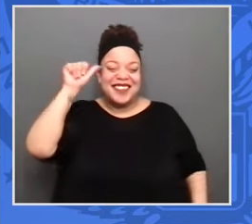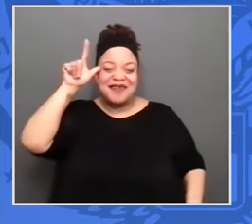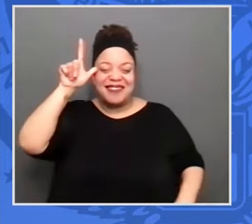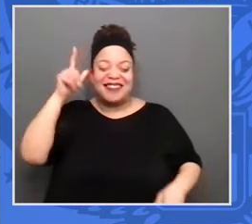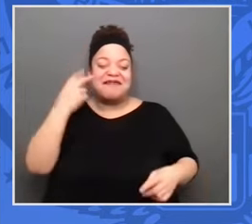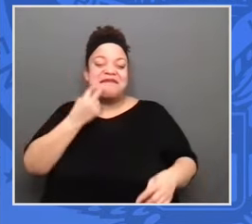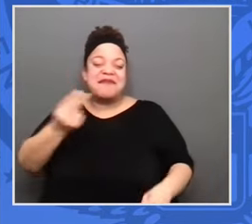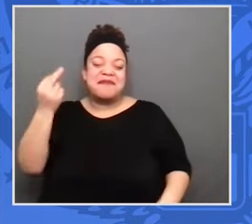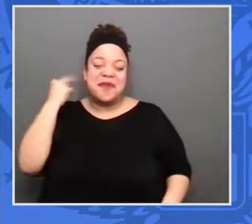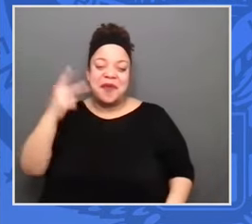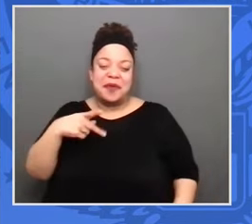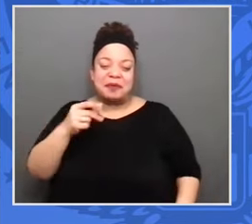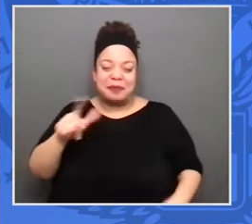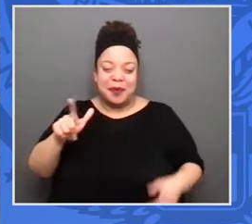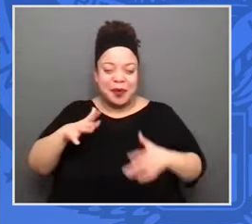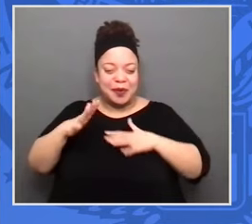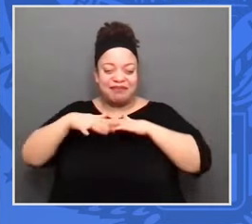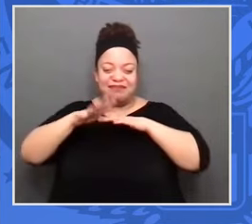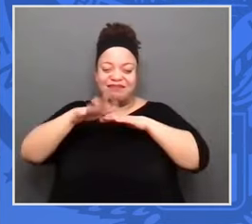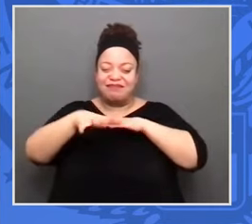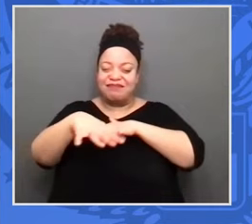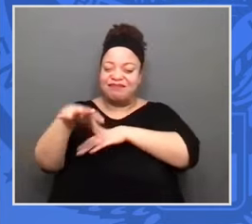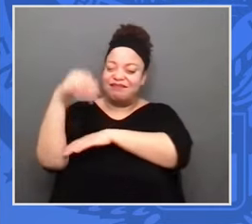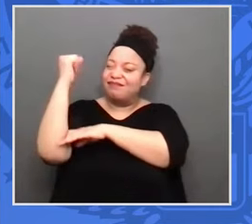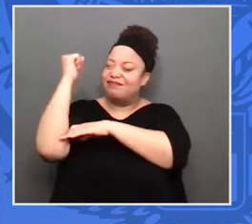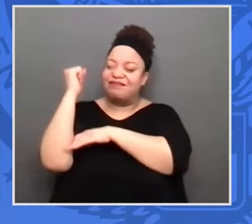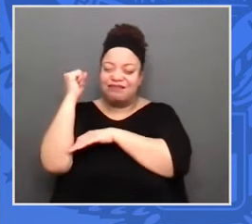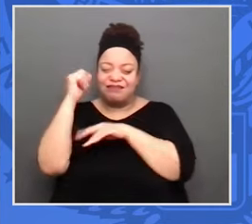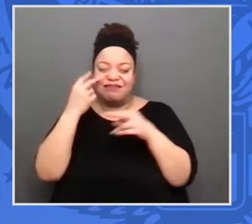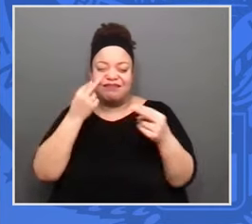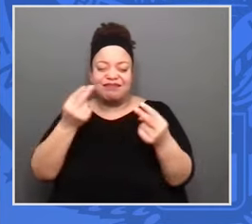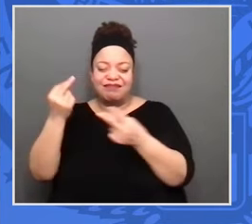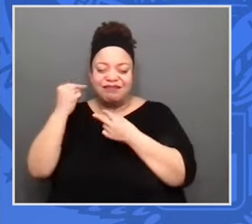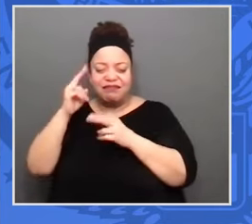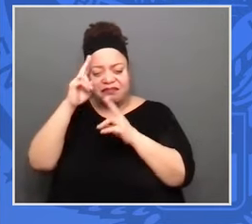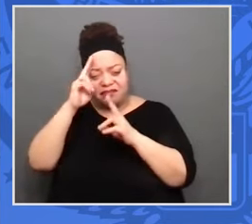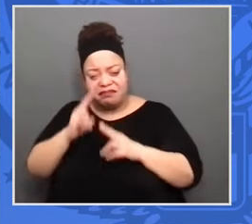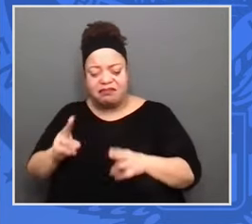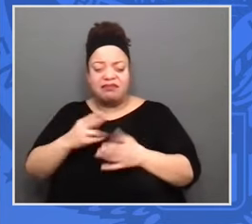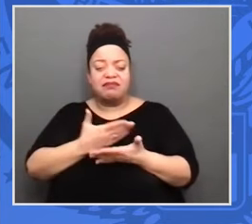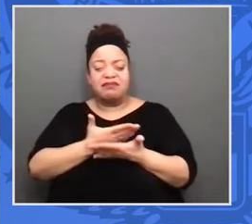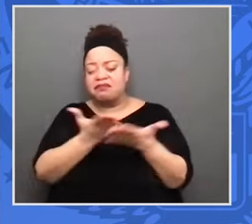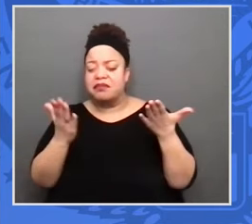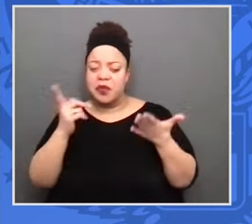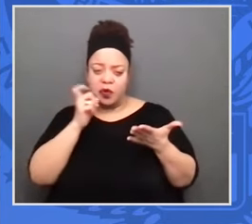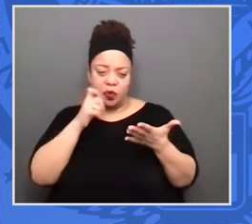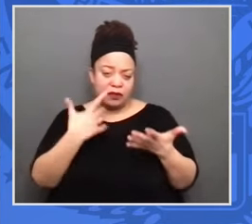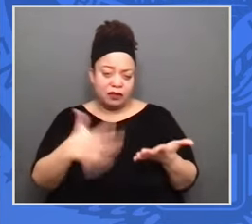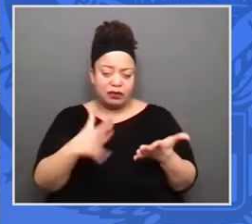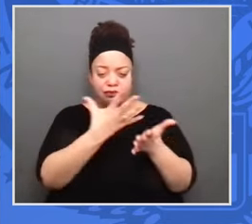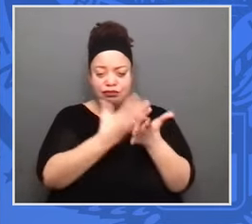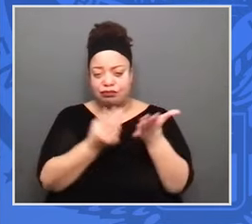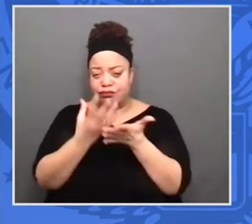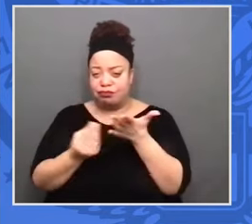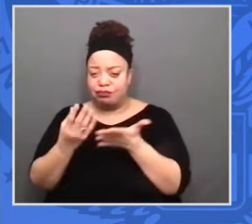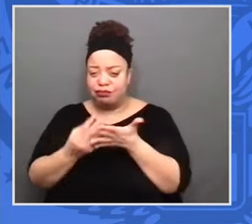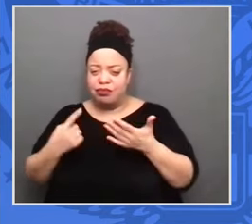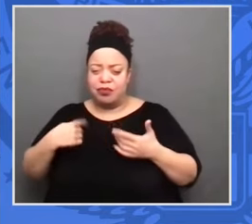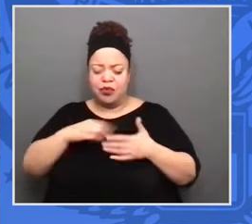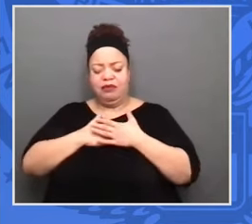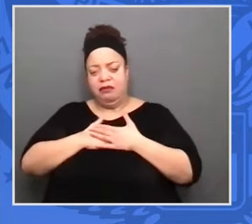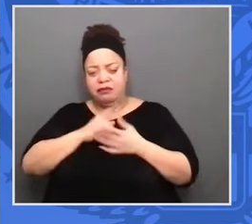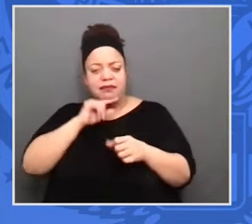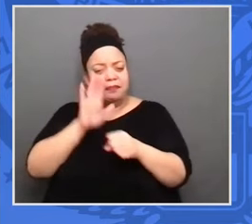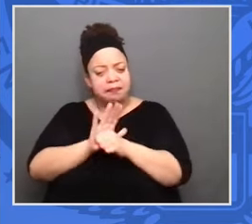ones and renew our commitment to work together to end the pandemic and rebuild our nation. And